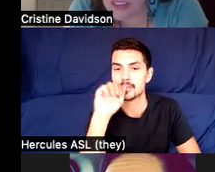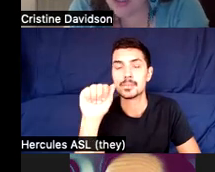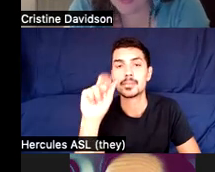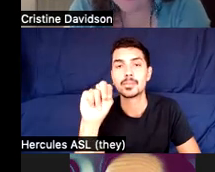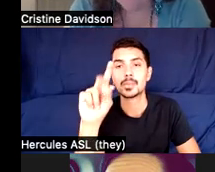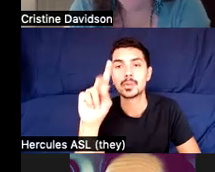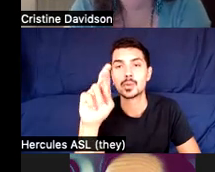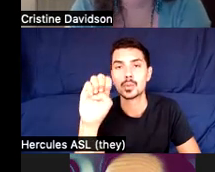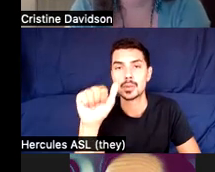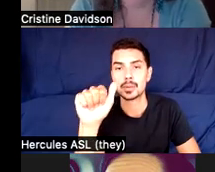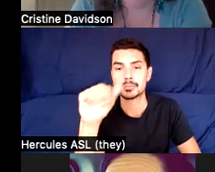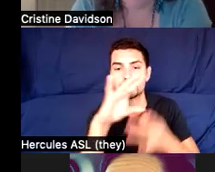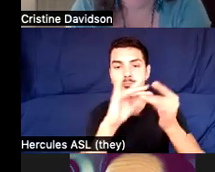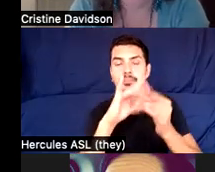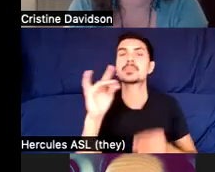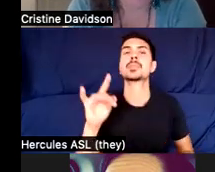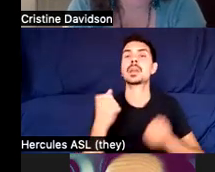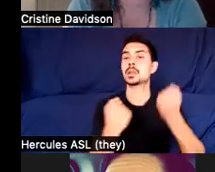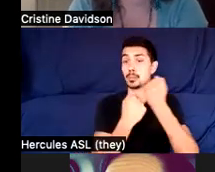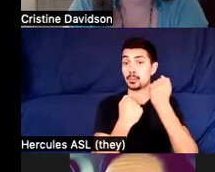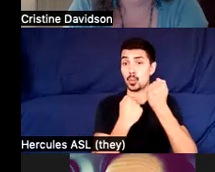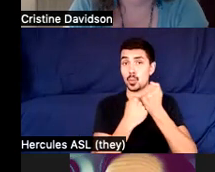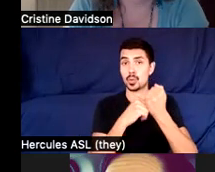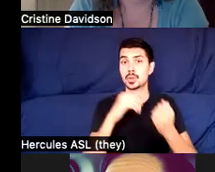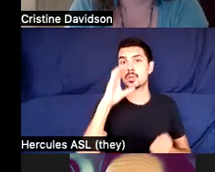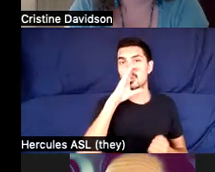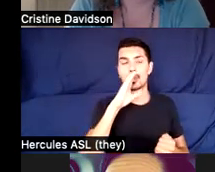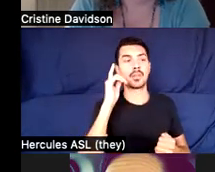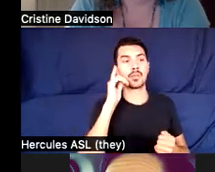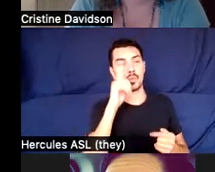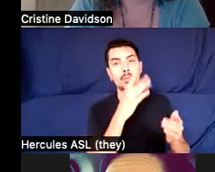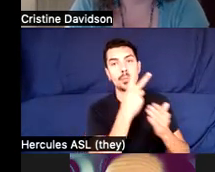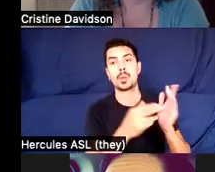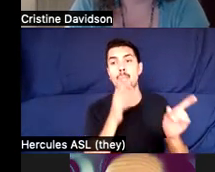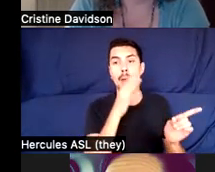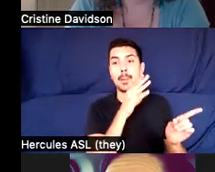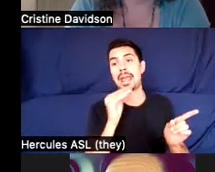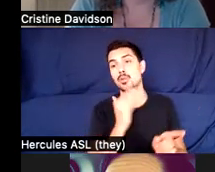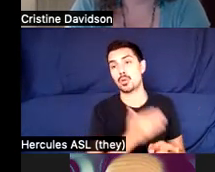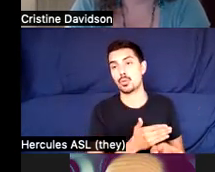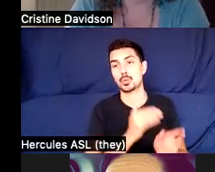Andrea said looking at support for both the mother and the daughter. Mhm.